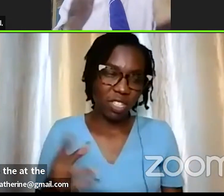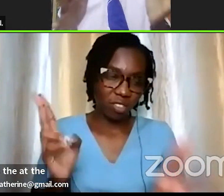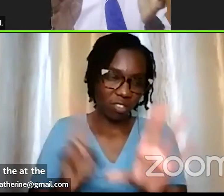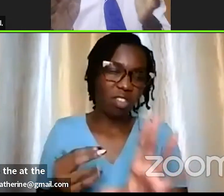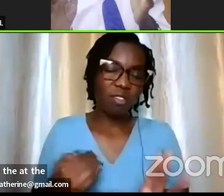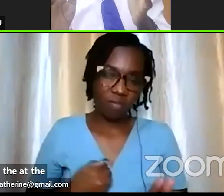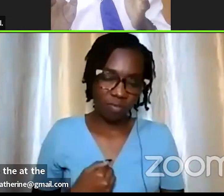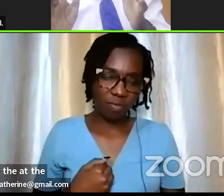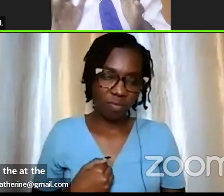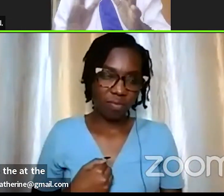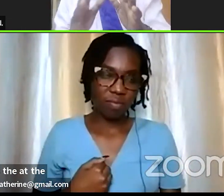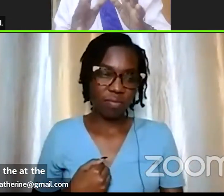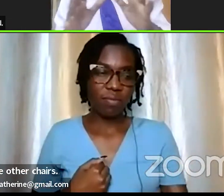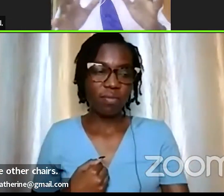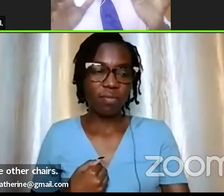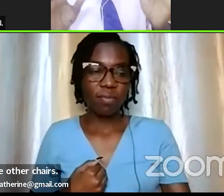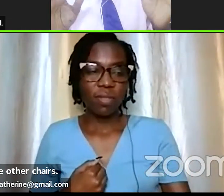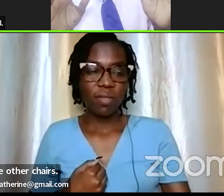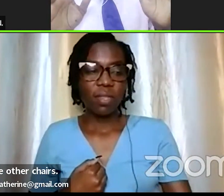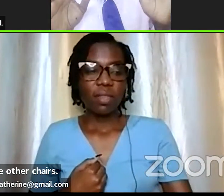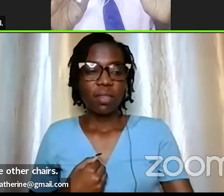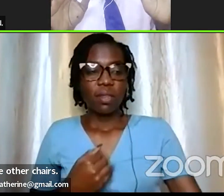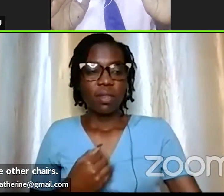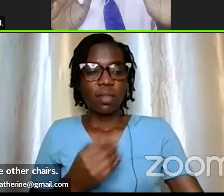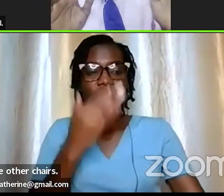chairs? Do we have